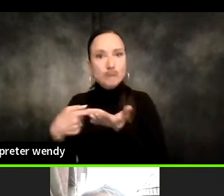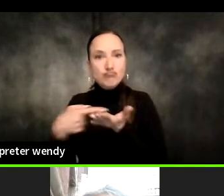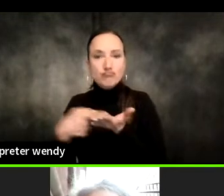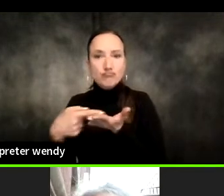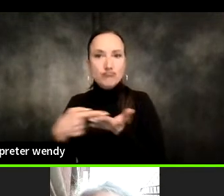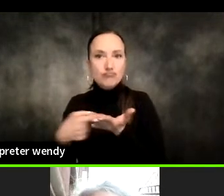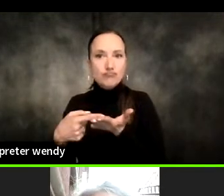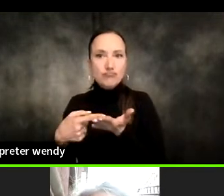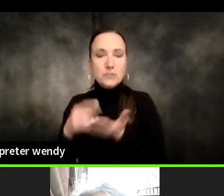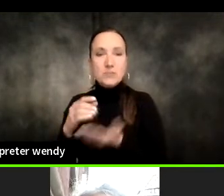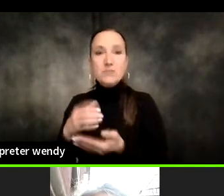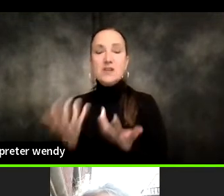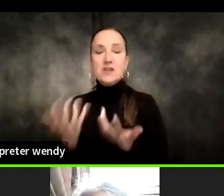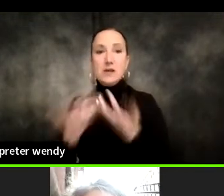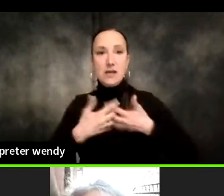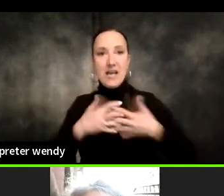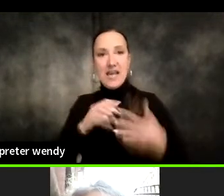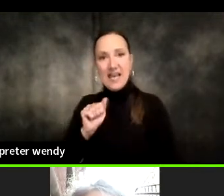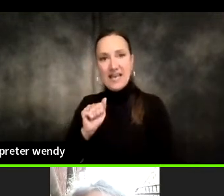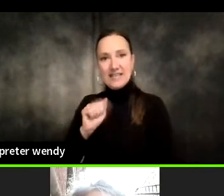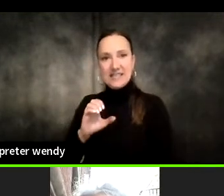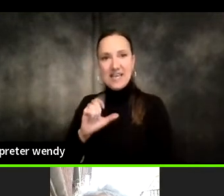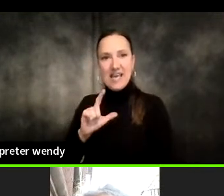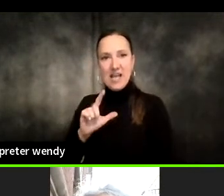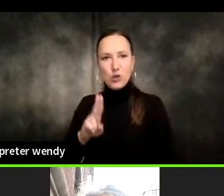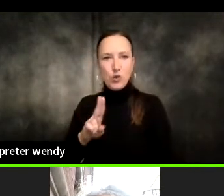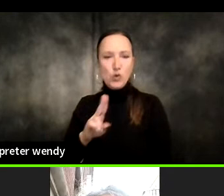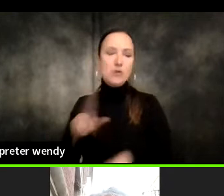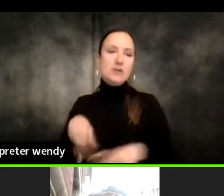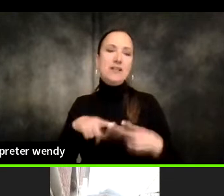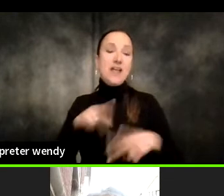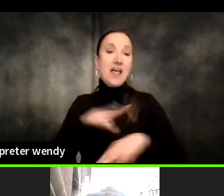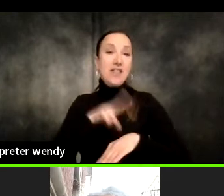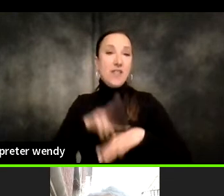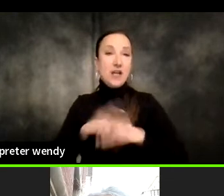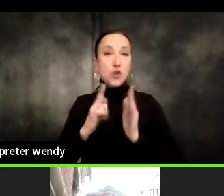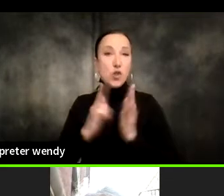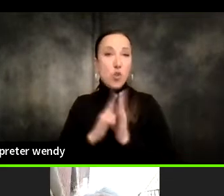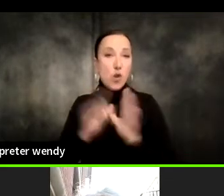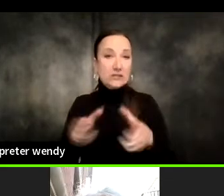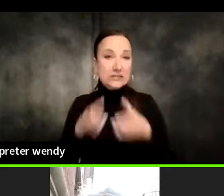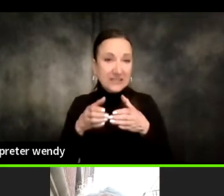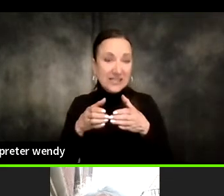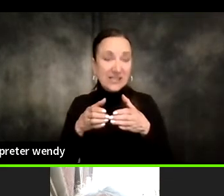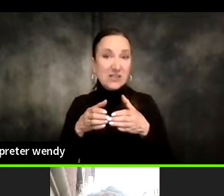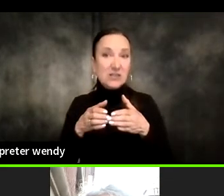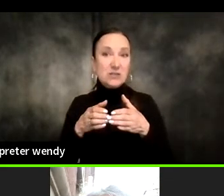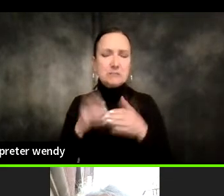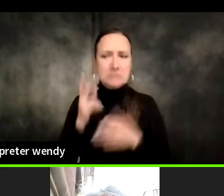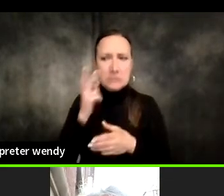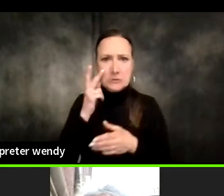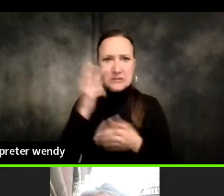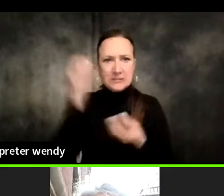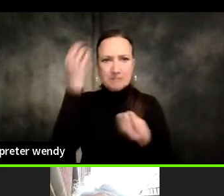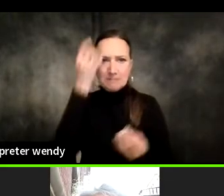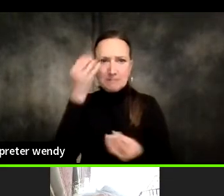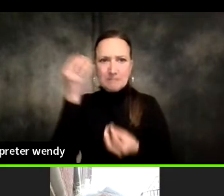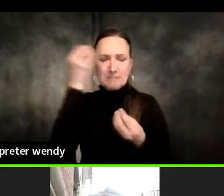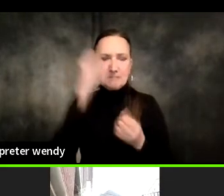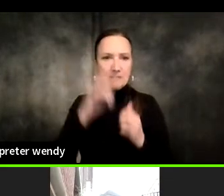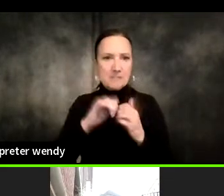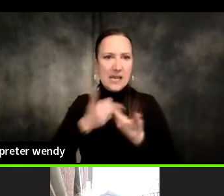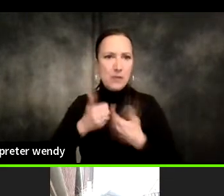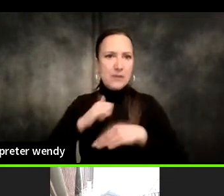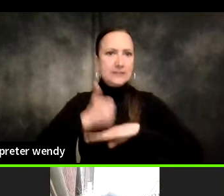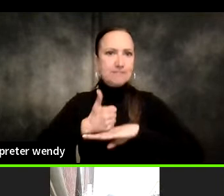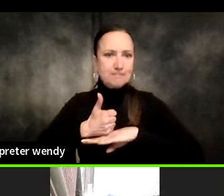with the ACLU and the National Lawyers Guild to see how good we can do on that end.